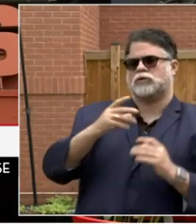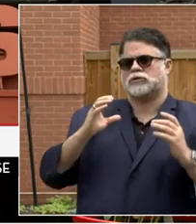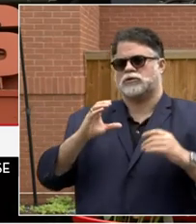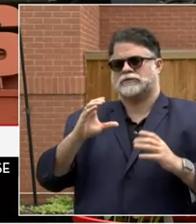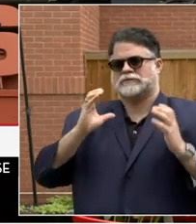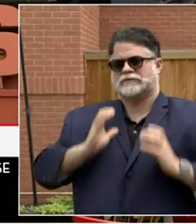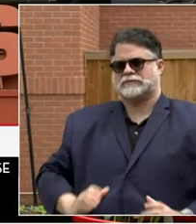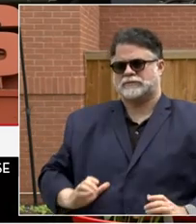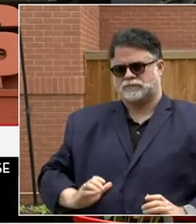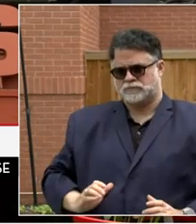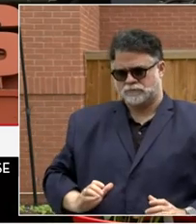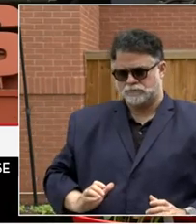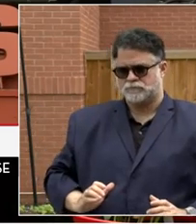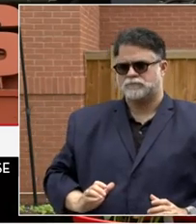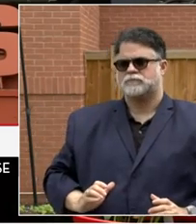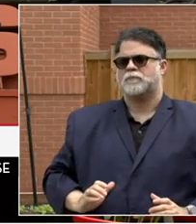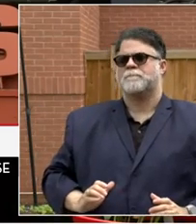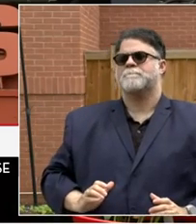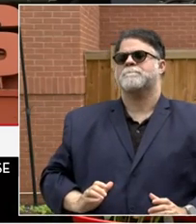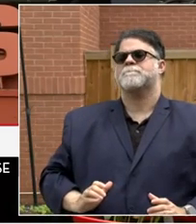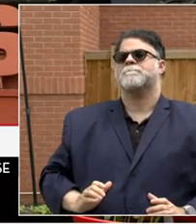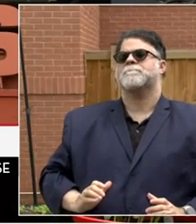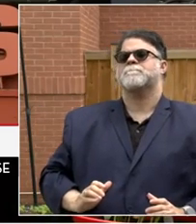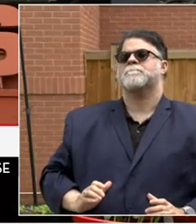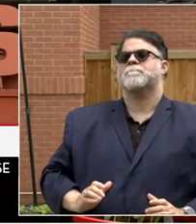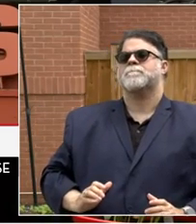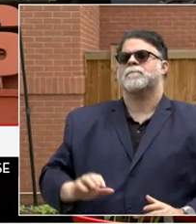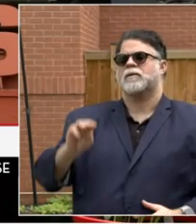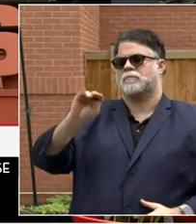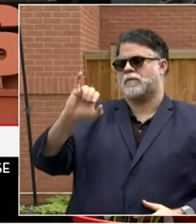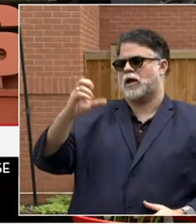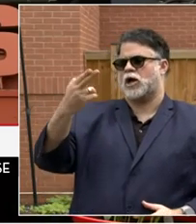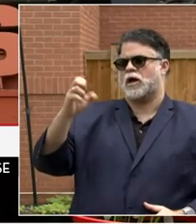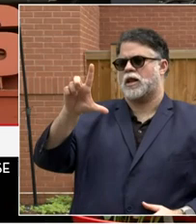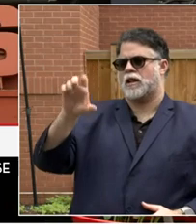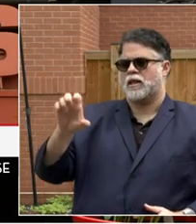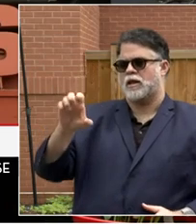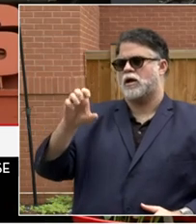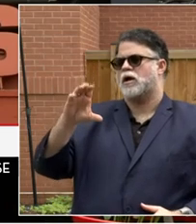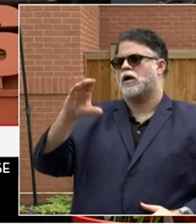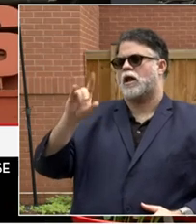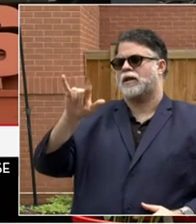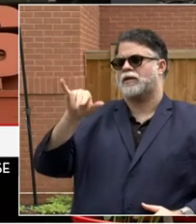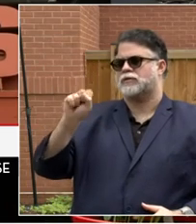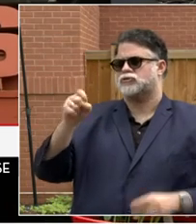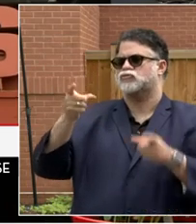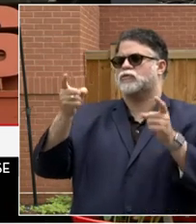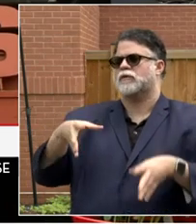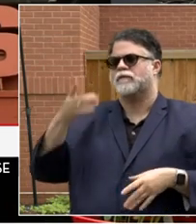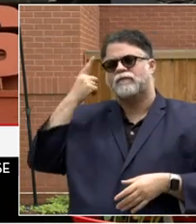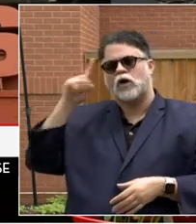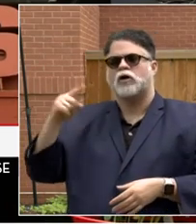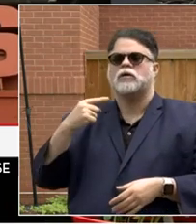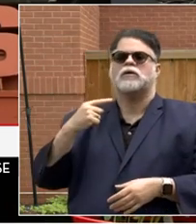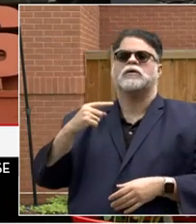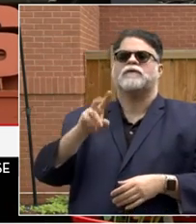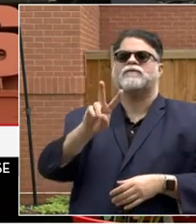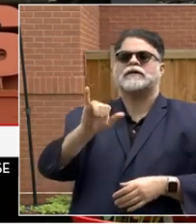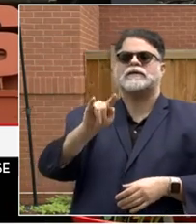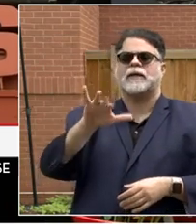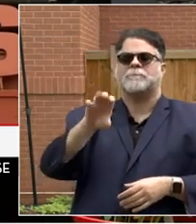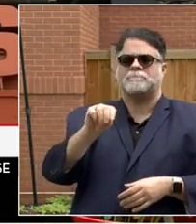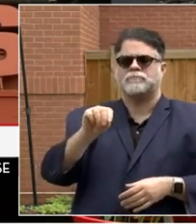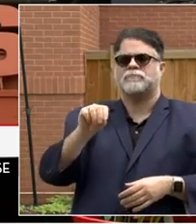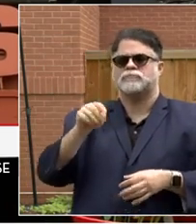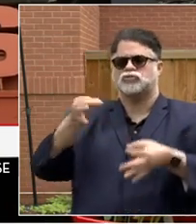of DYRS. Michelle Garcia is the Director of the Mayor's Office of Victim Services and Justice